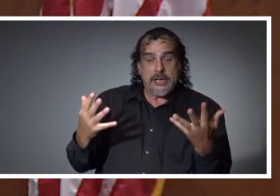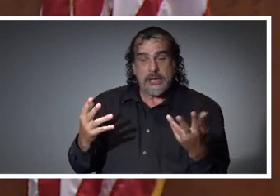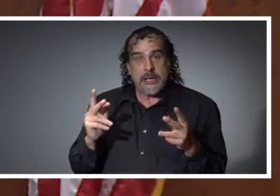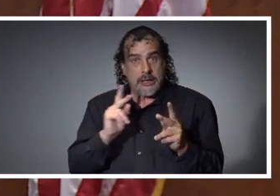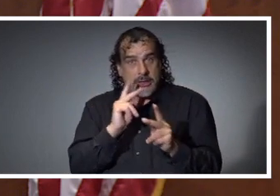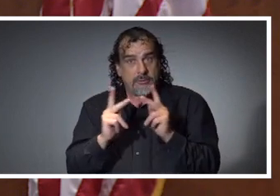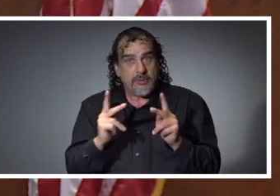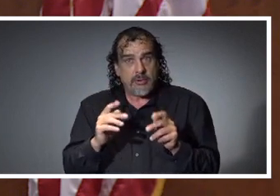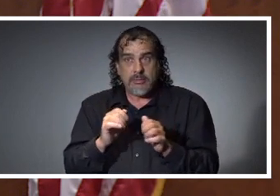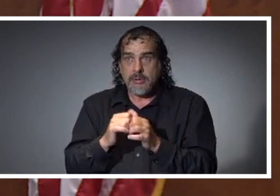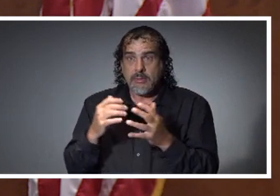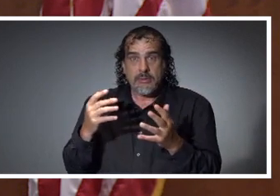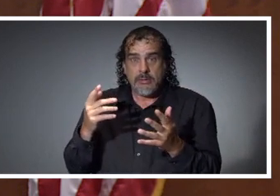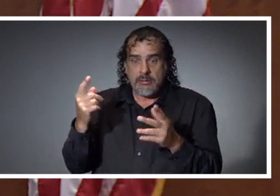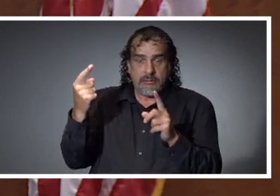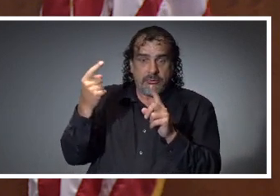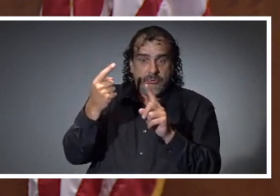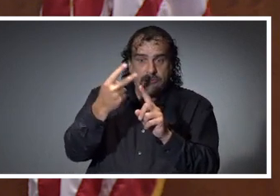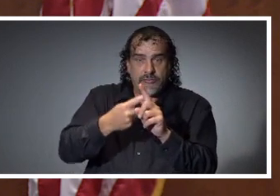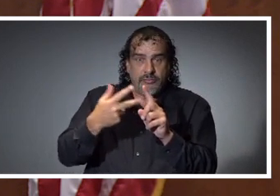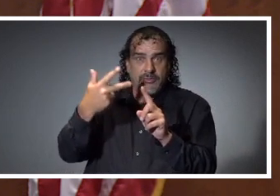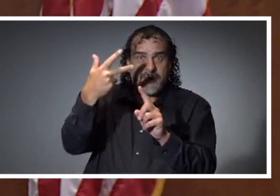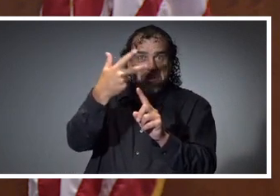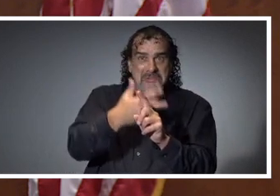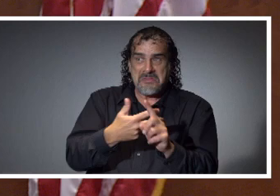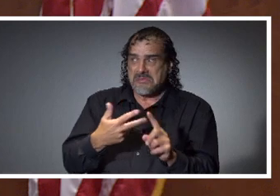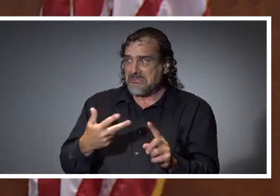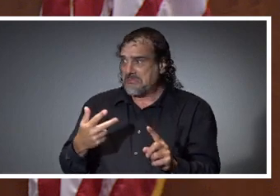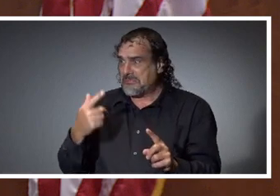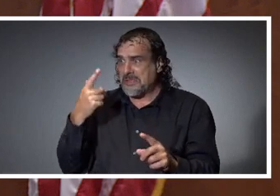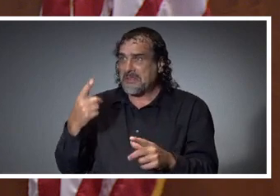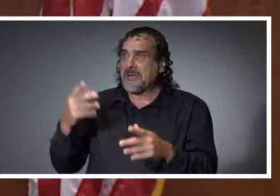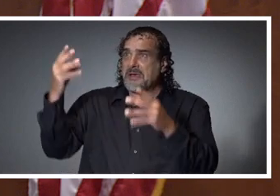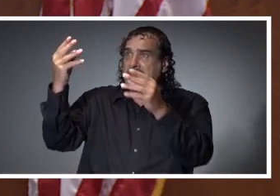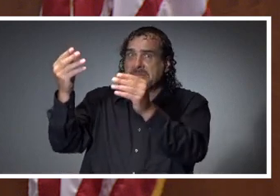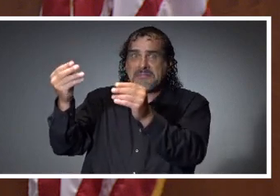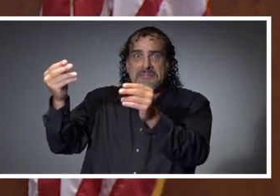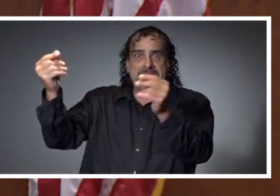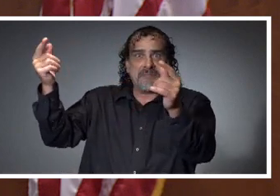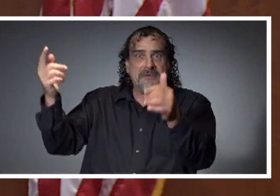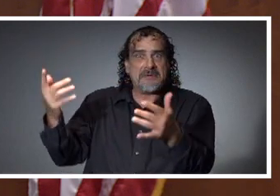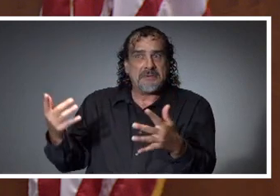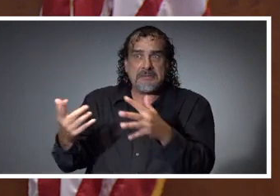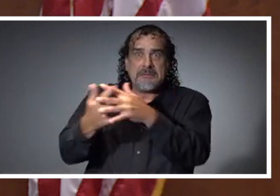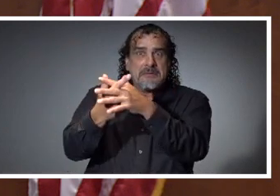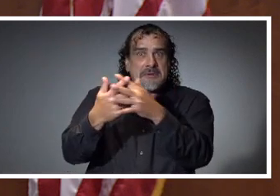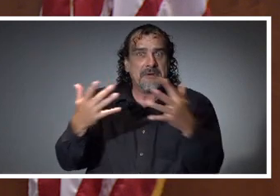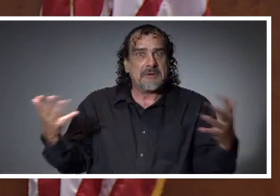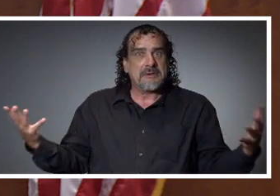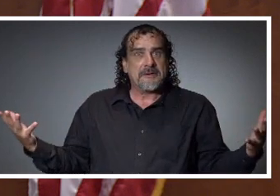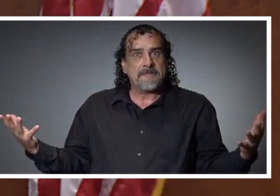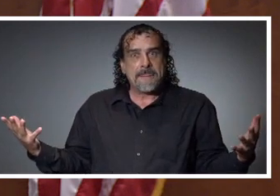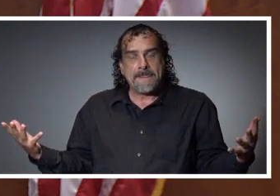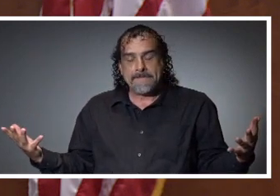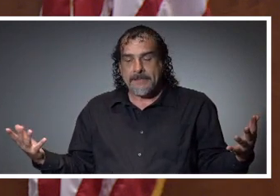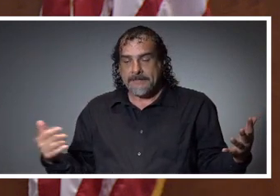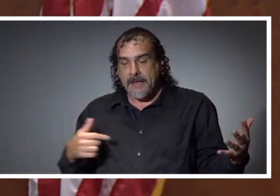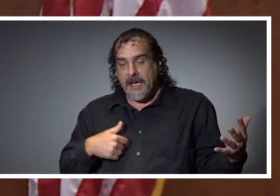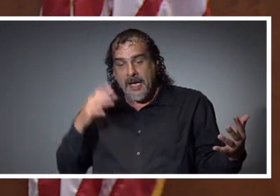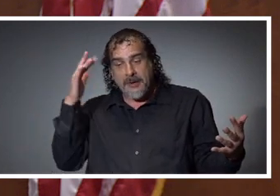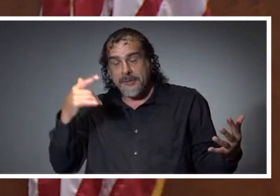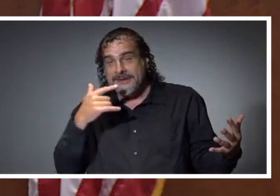we got through the first 2 or 3 months, sort of felt like the first wave was behind us. What I would suggest to you is, in large